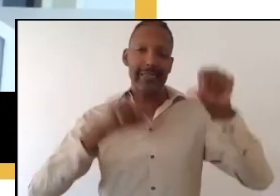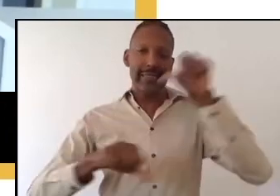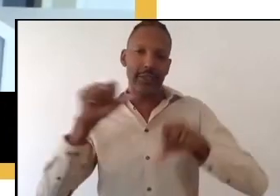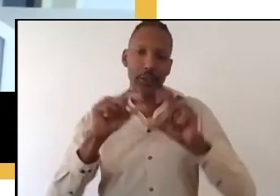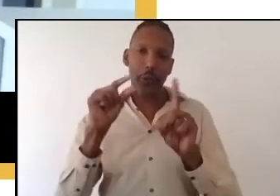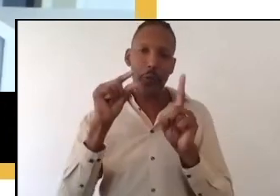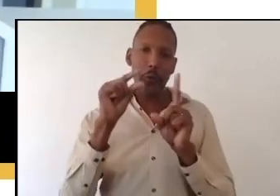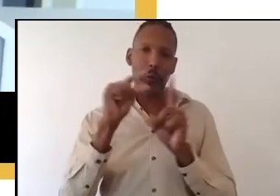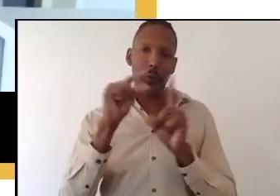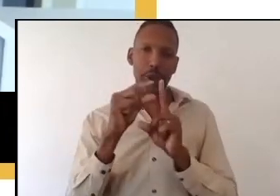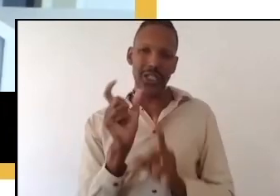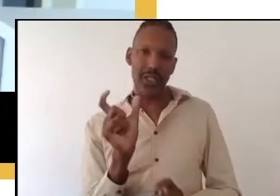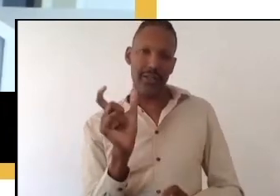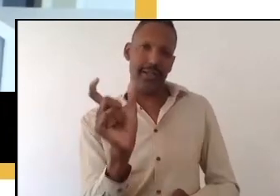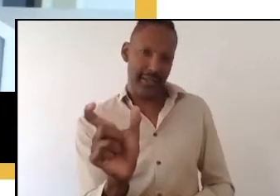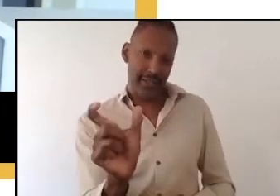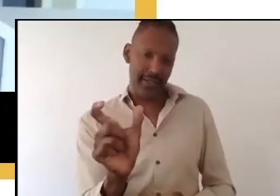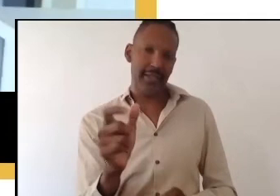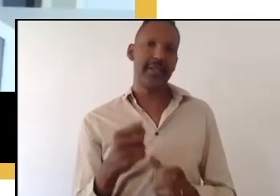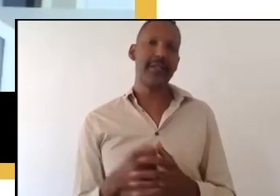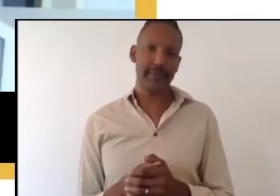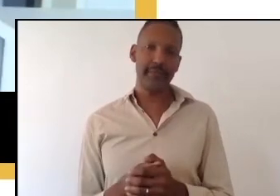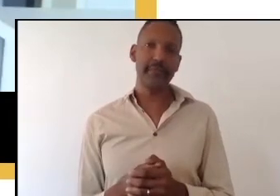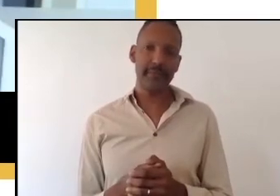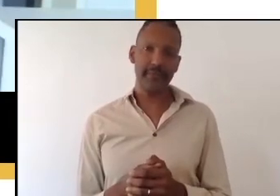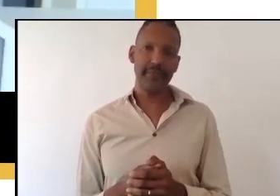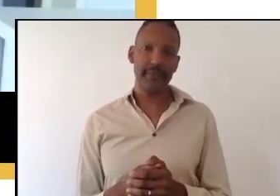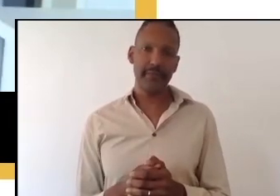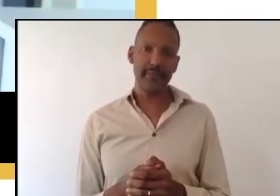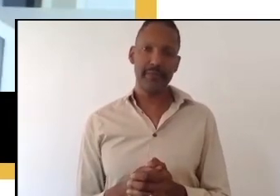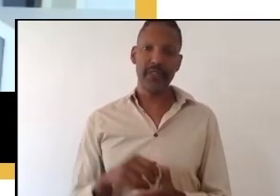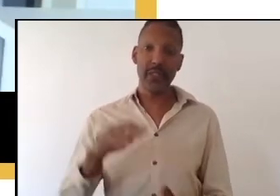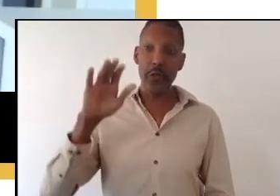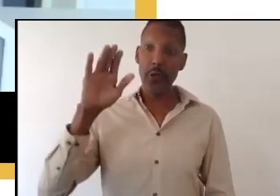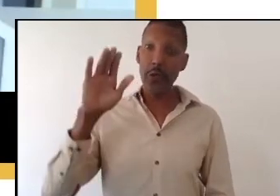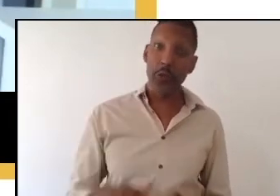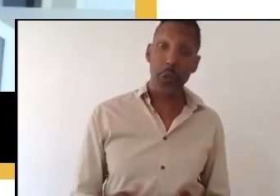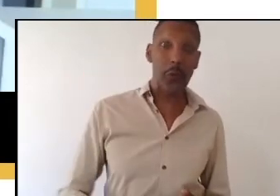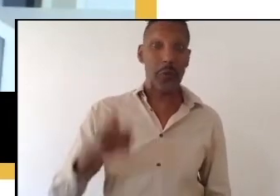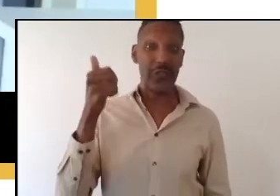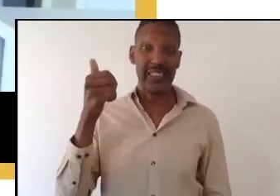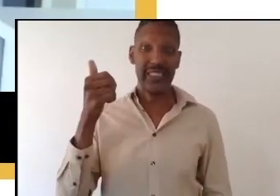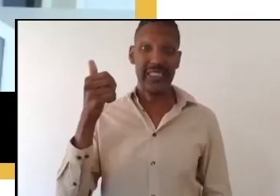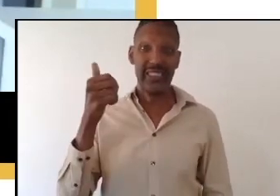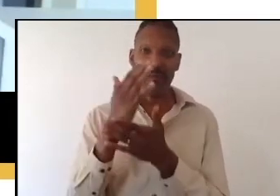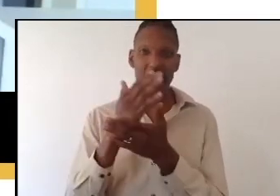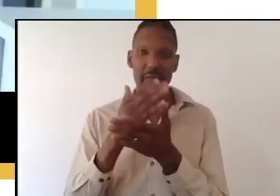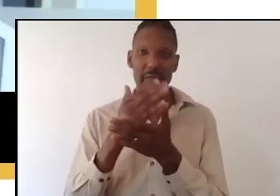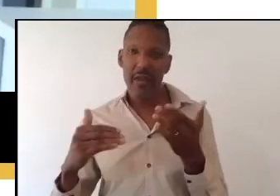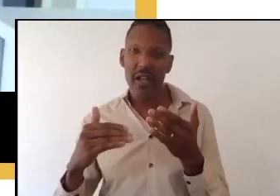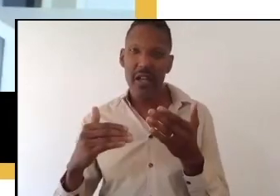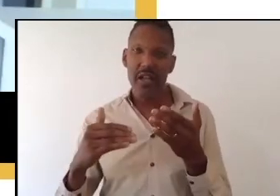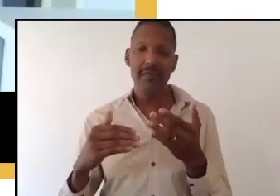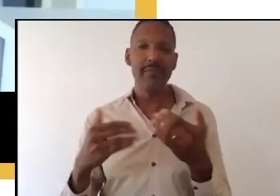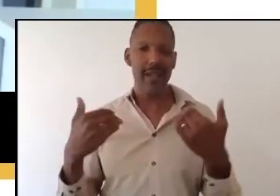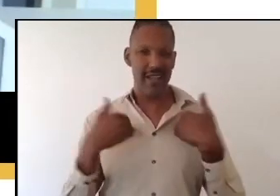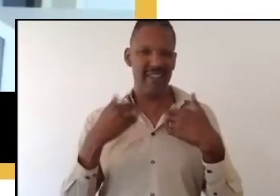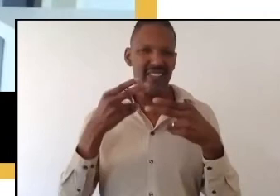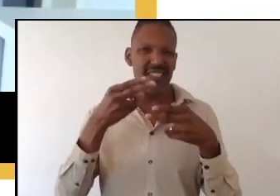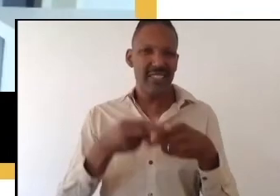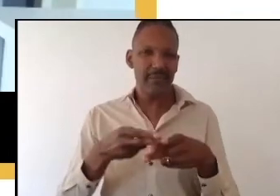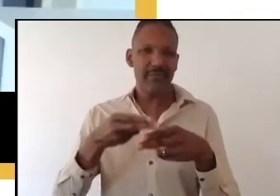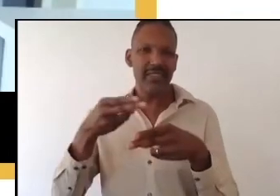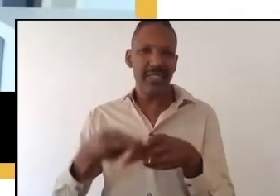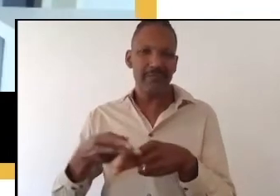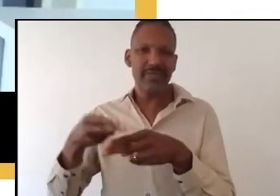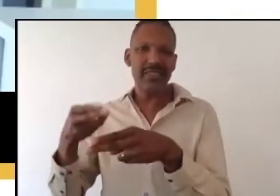detail. I just give it a name. And in scales of measurement, the lowest scale of measurement is the nominal scale, which means it has a